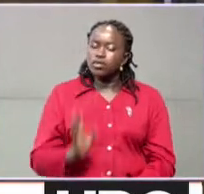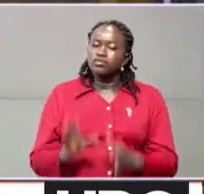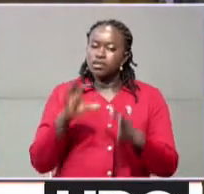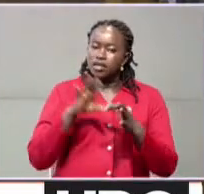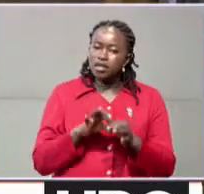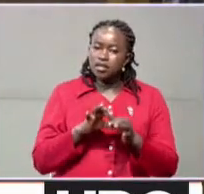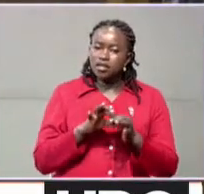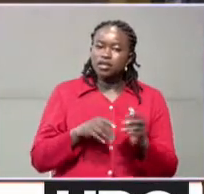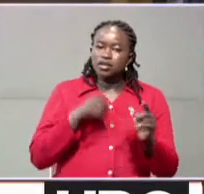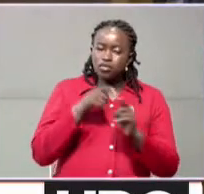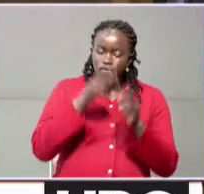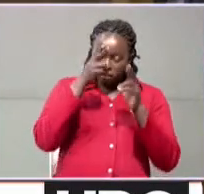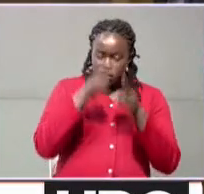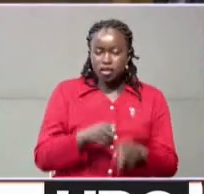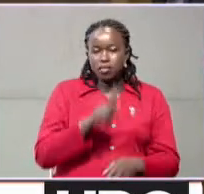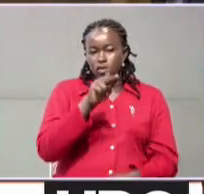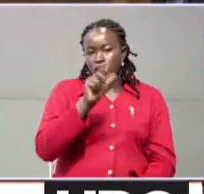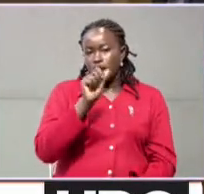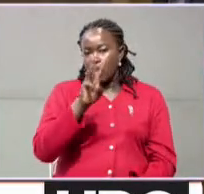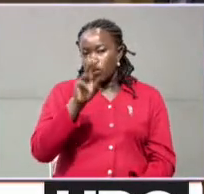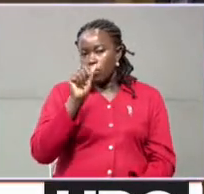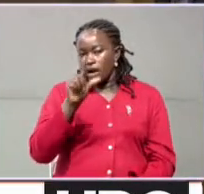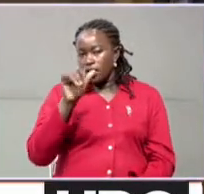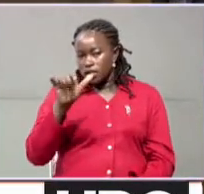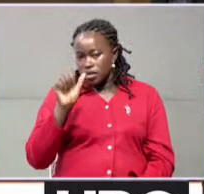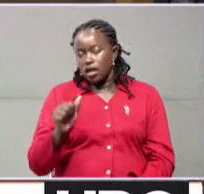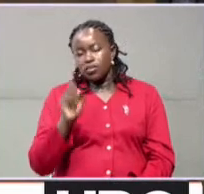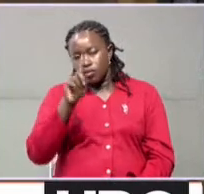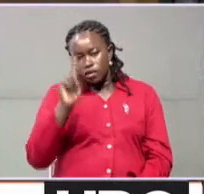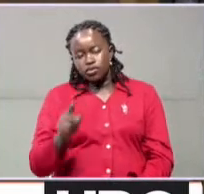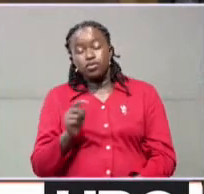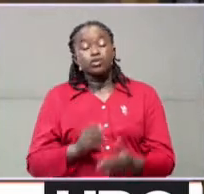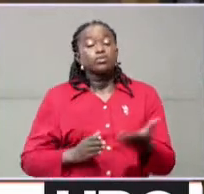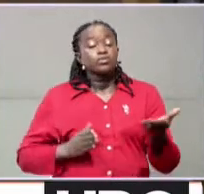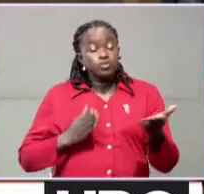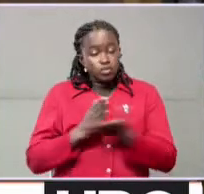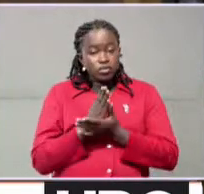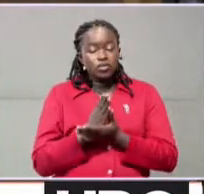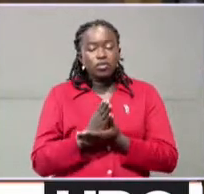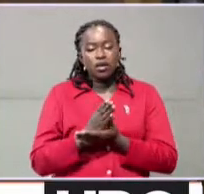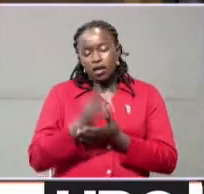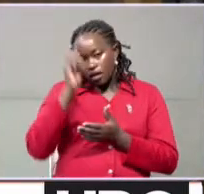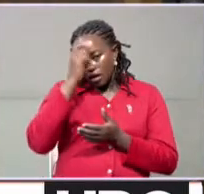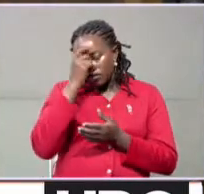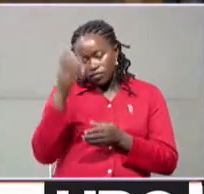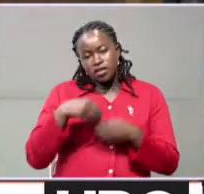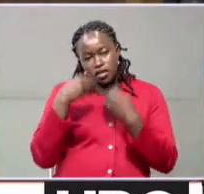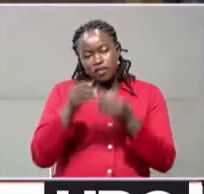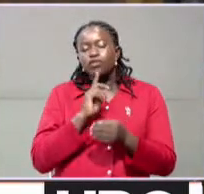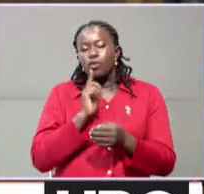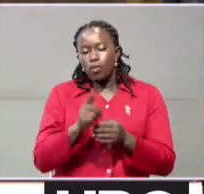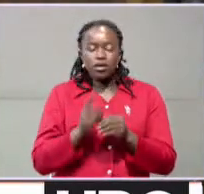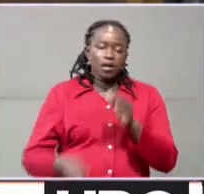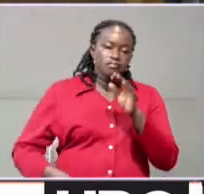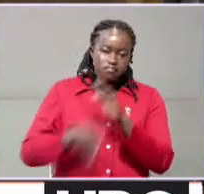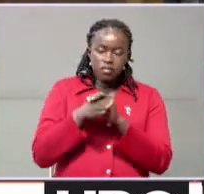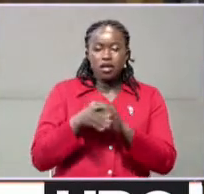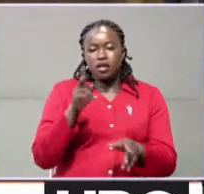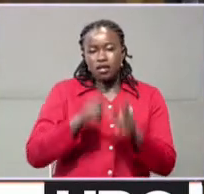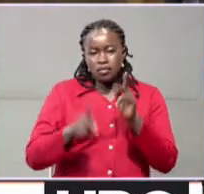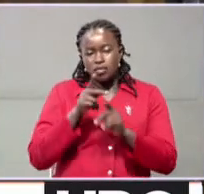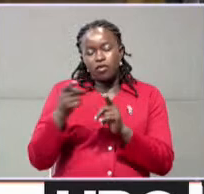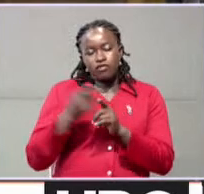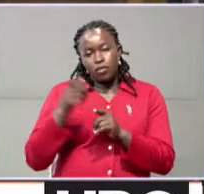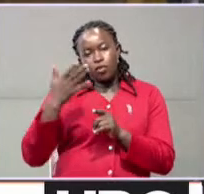one of honorable kawaliya it is true that government gave a directive to evict people from